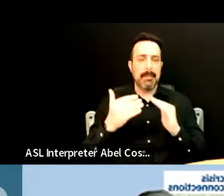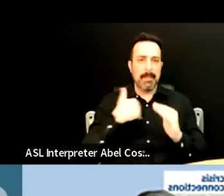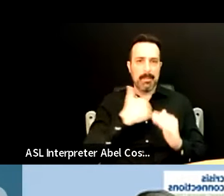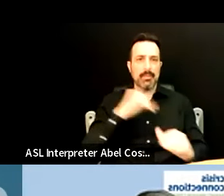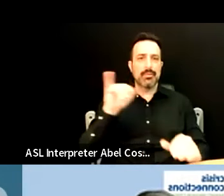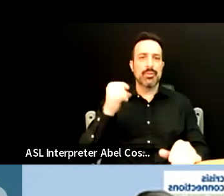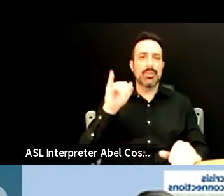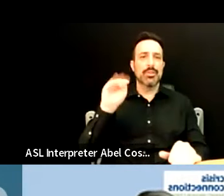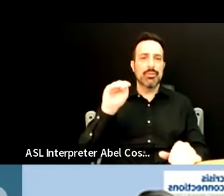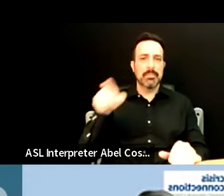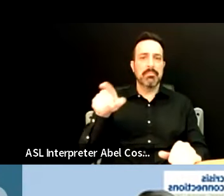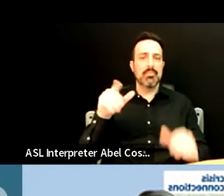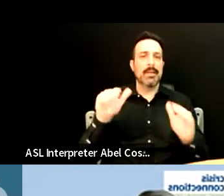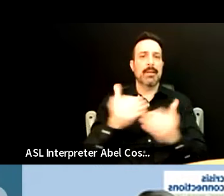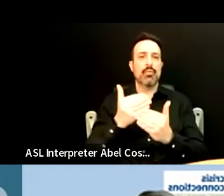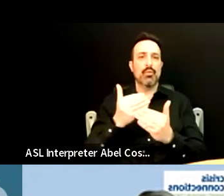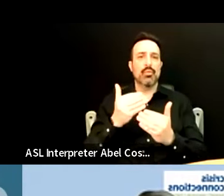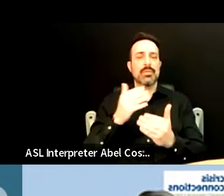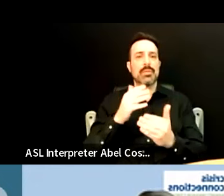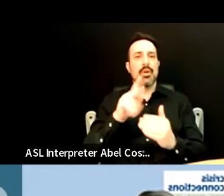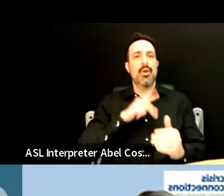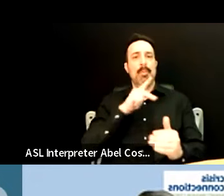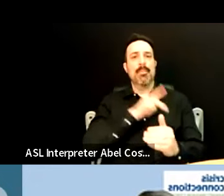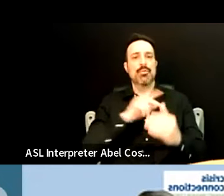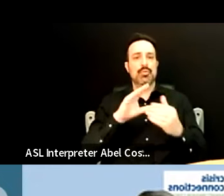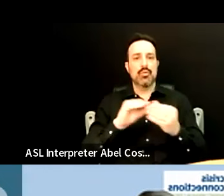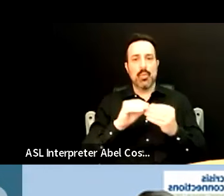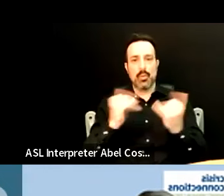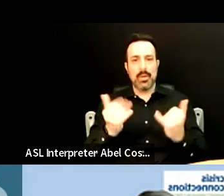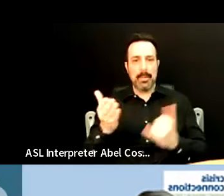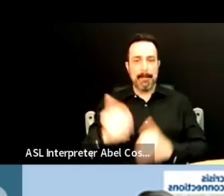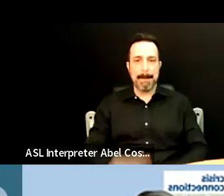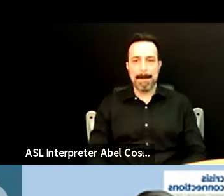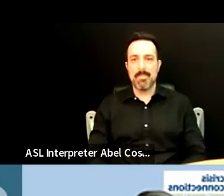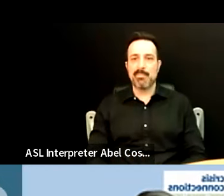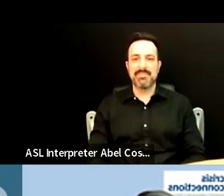Jim Bollendroff to introduce our personal story today.